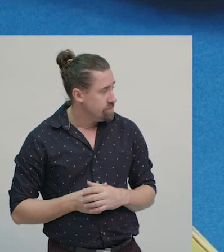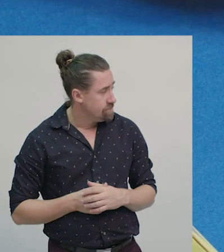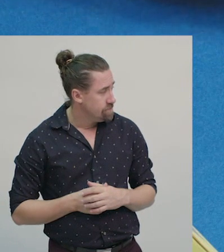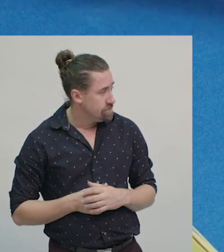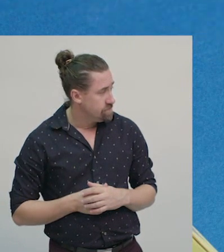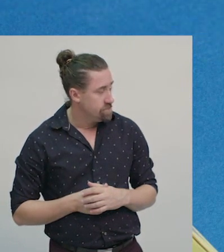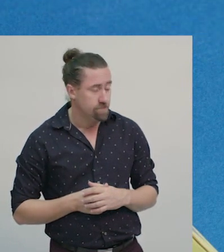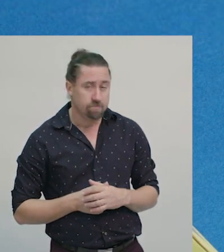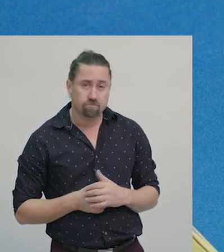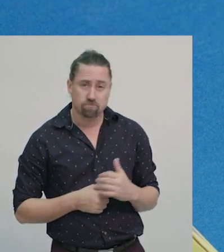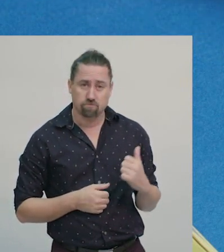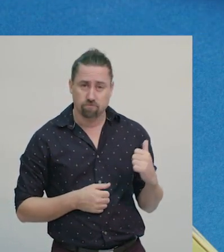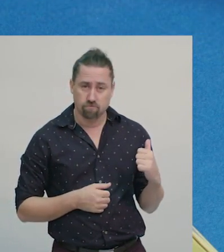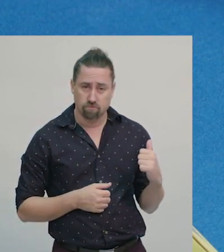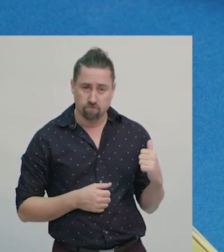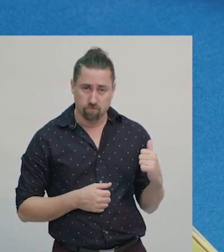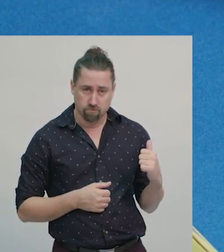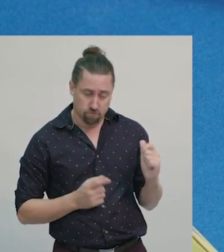That's 1,